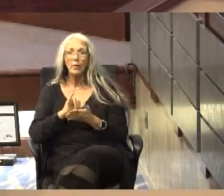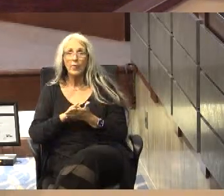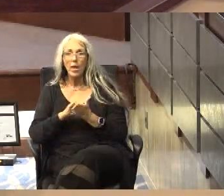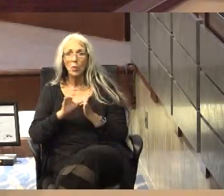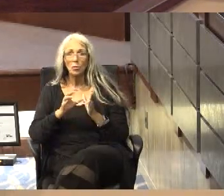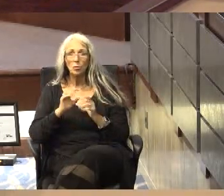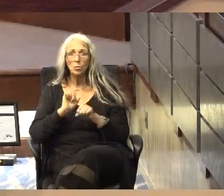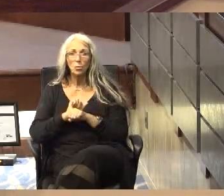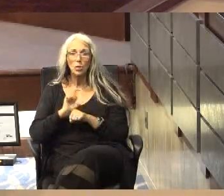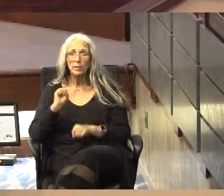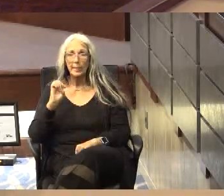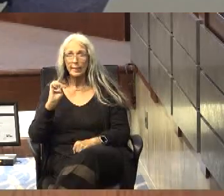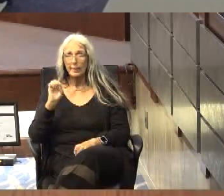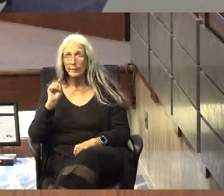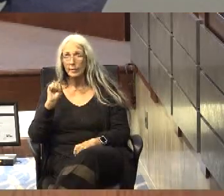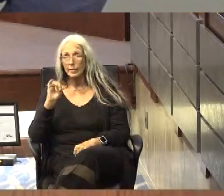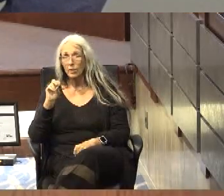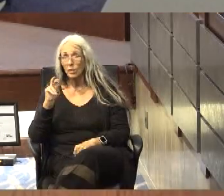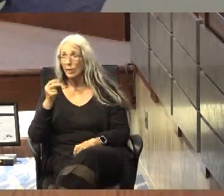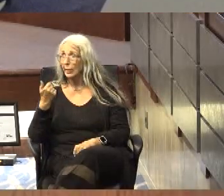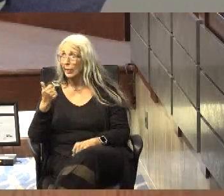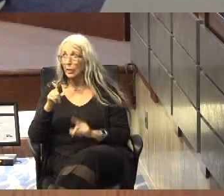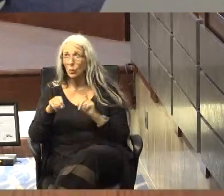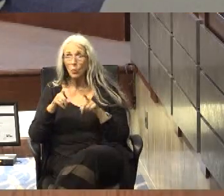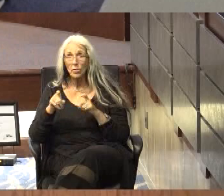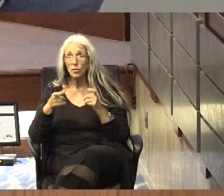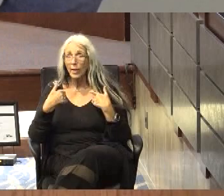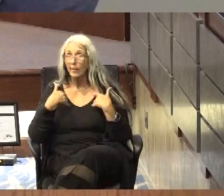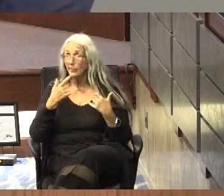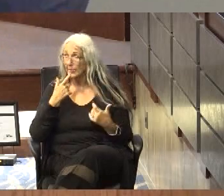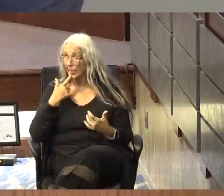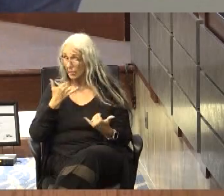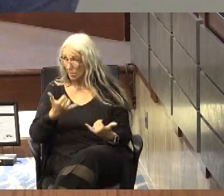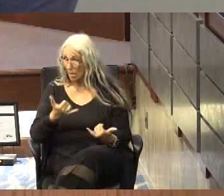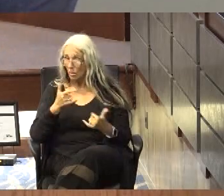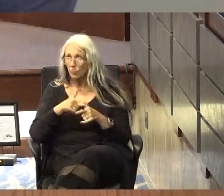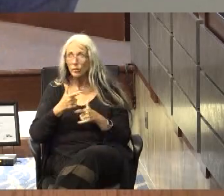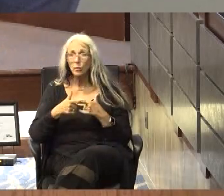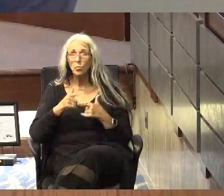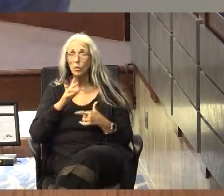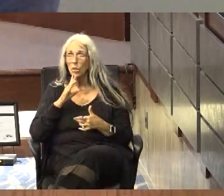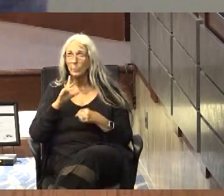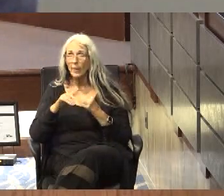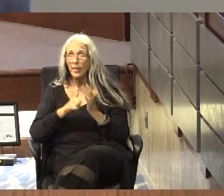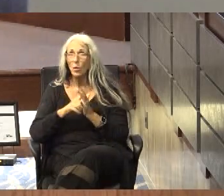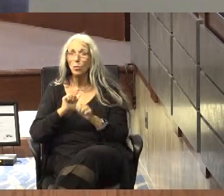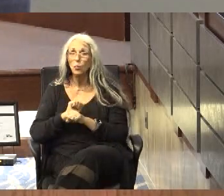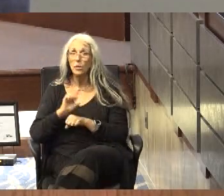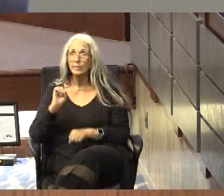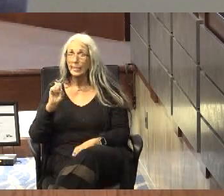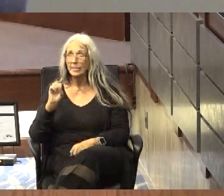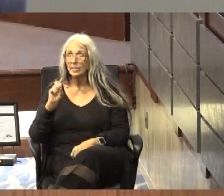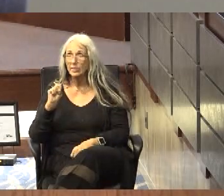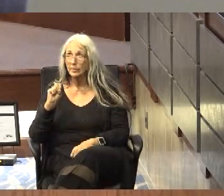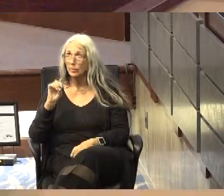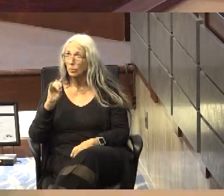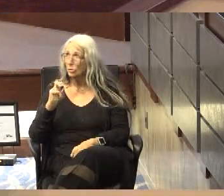comprehensive update, but any questions you got, Vernon, I'd lay them out now and we'll cover it in the work session. So my concern is